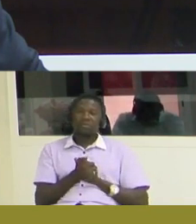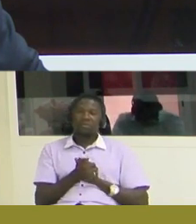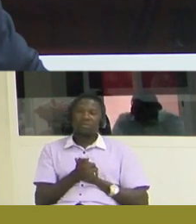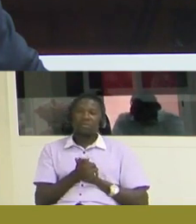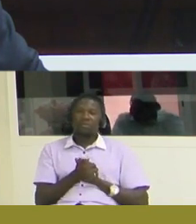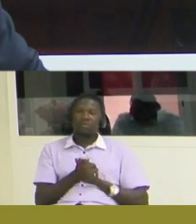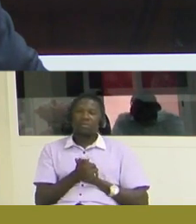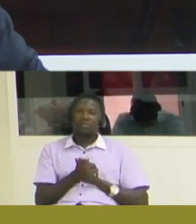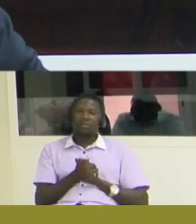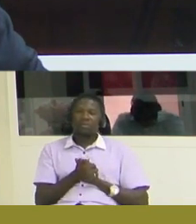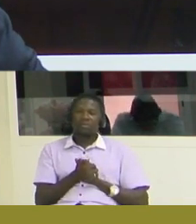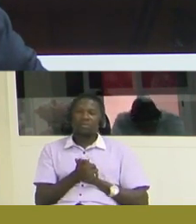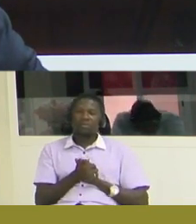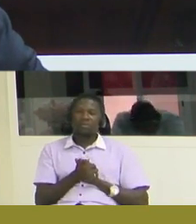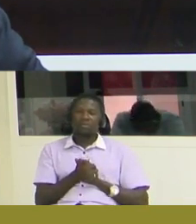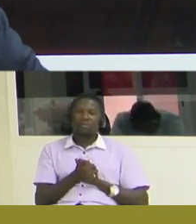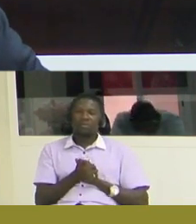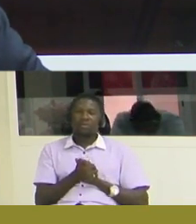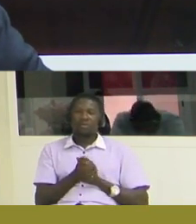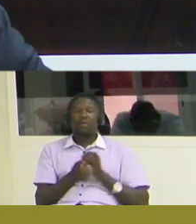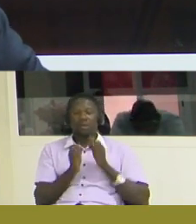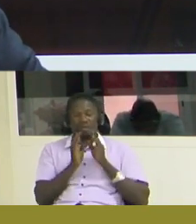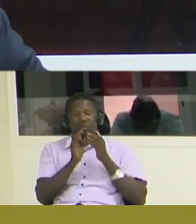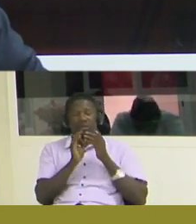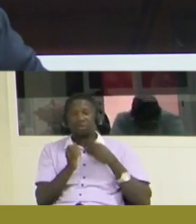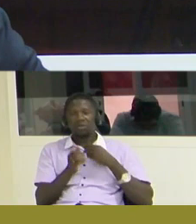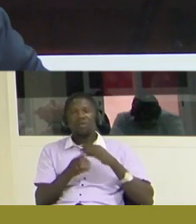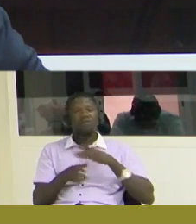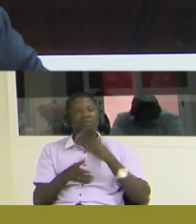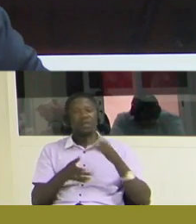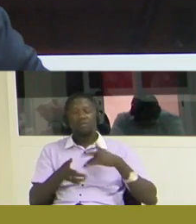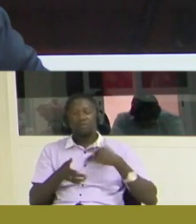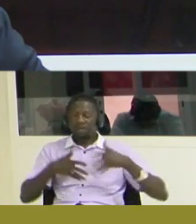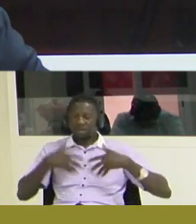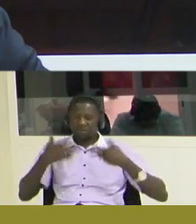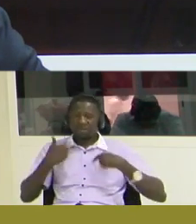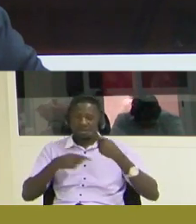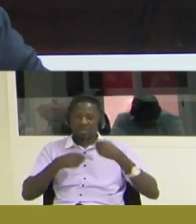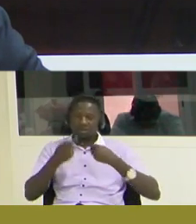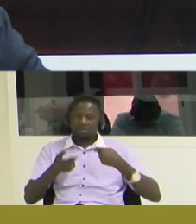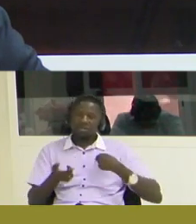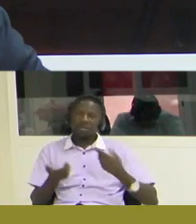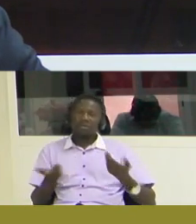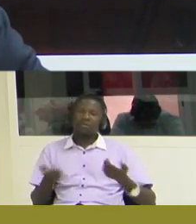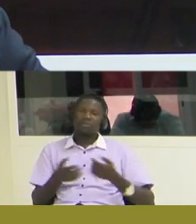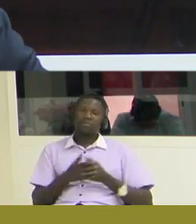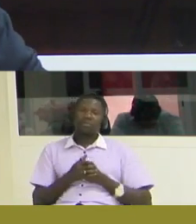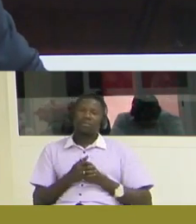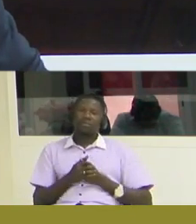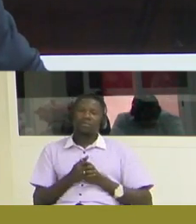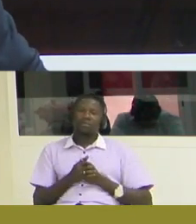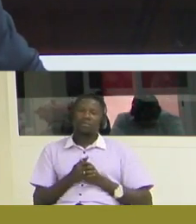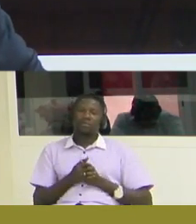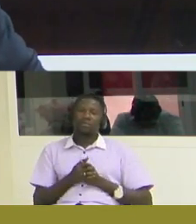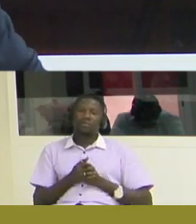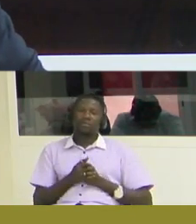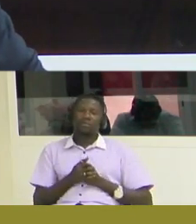money continously man syrup he said he was very happy about me pesky